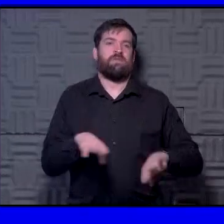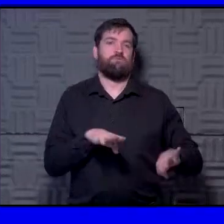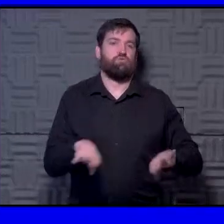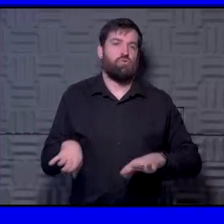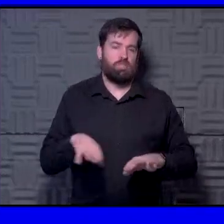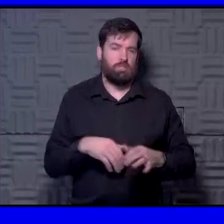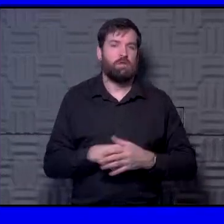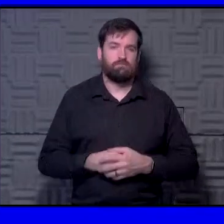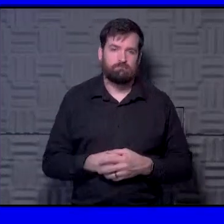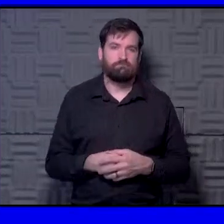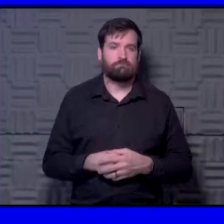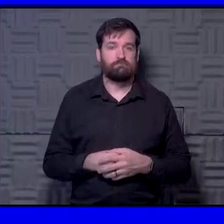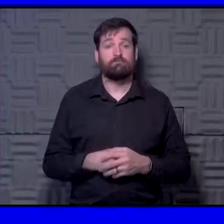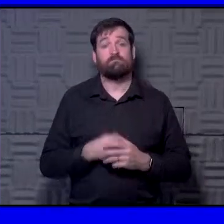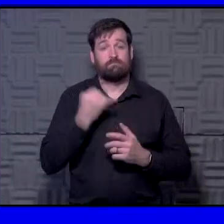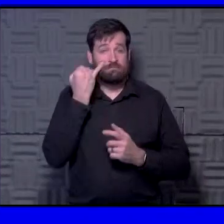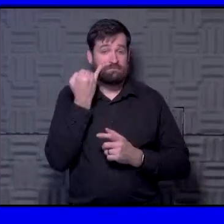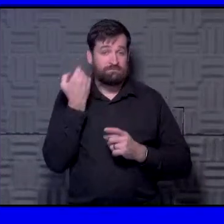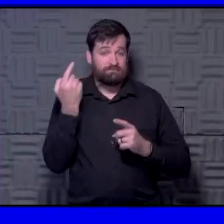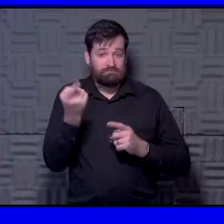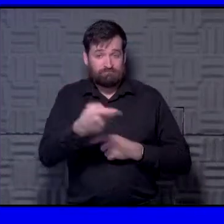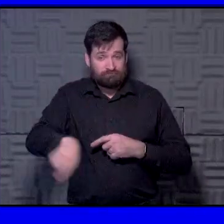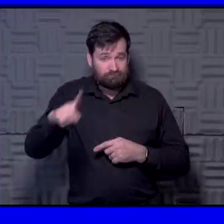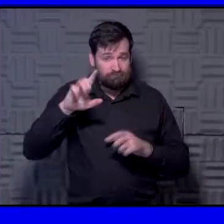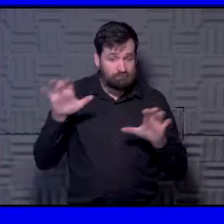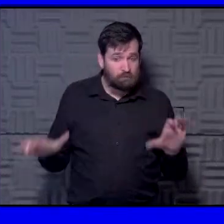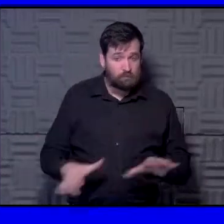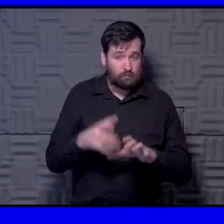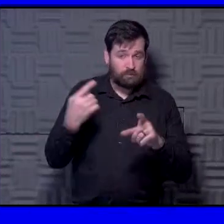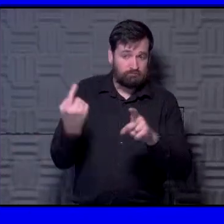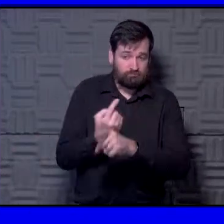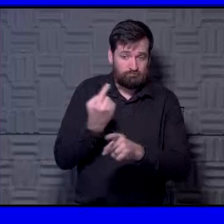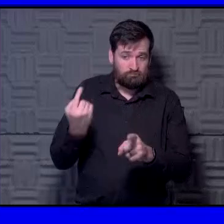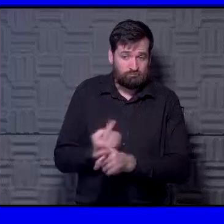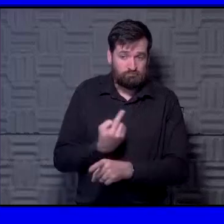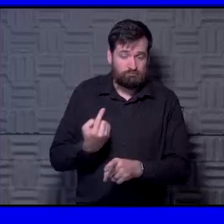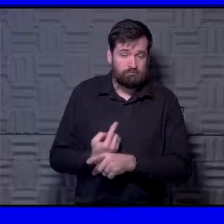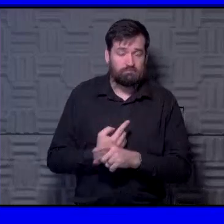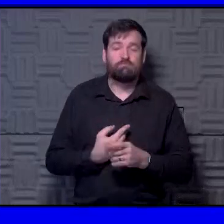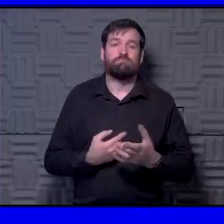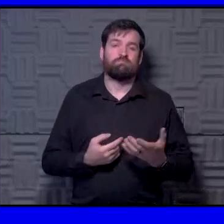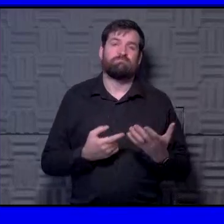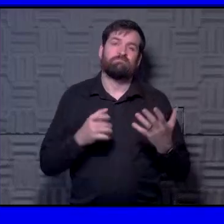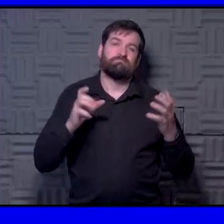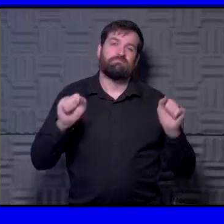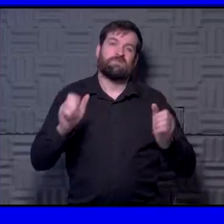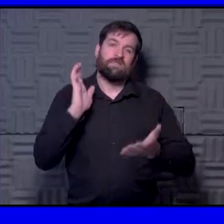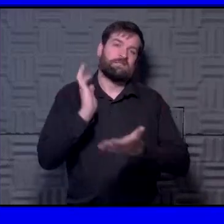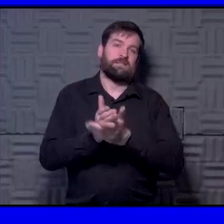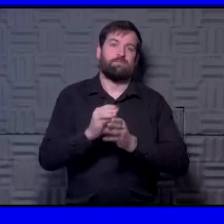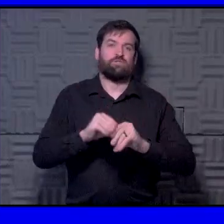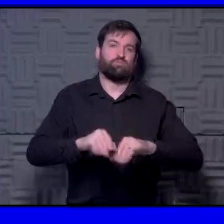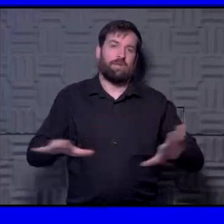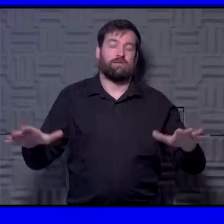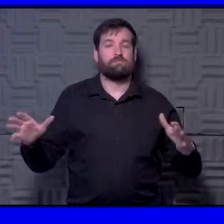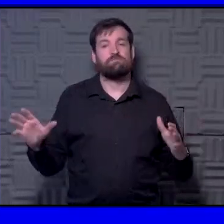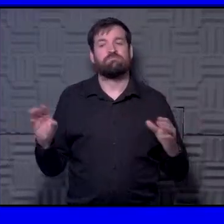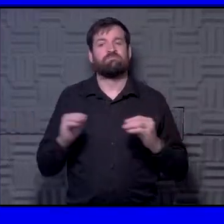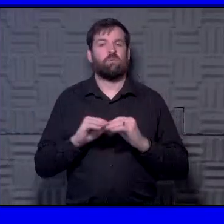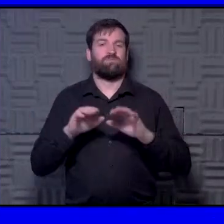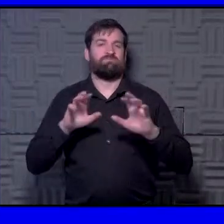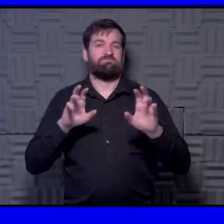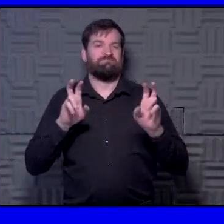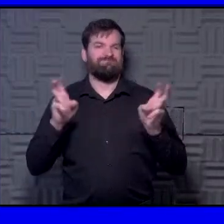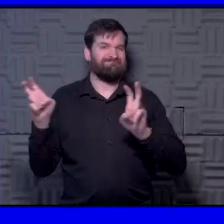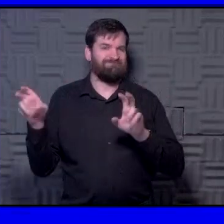than anything. And if you're doing the right actions behaviorally, you will be able to stop the spread. So I think it's more of a behavioral